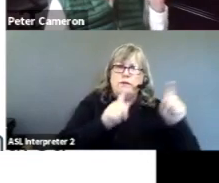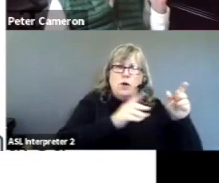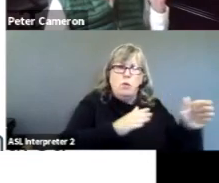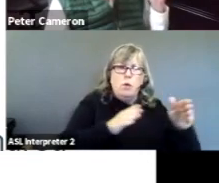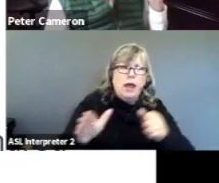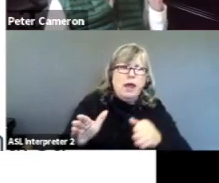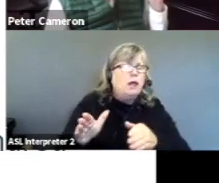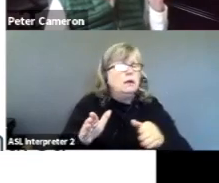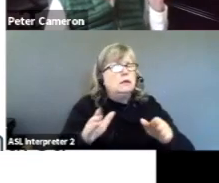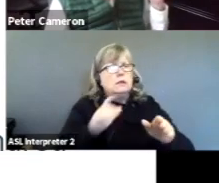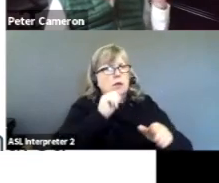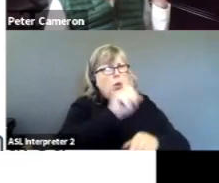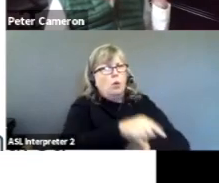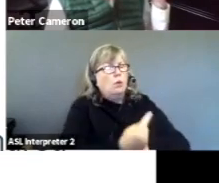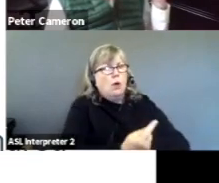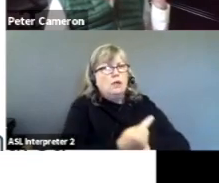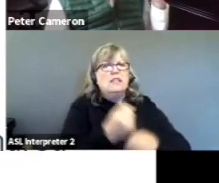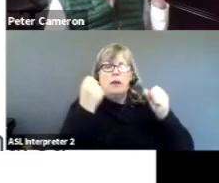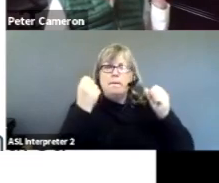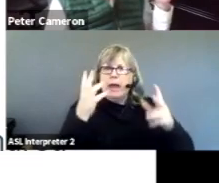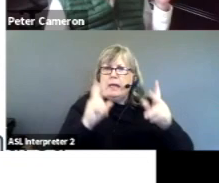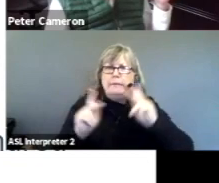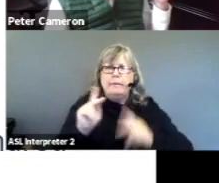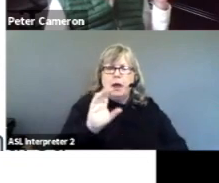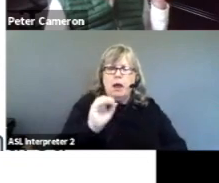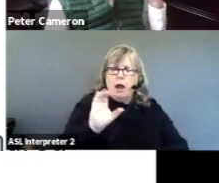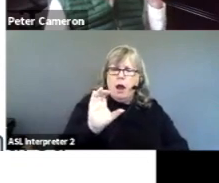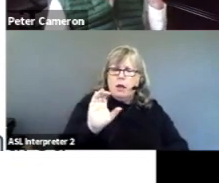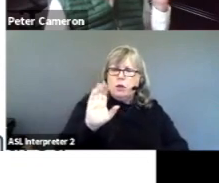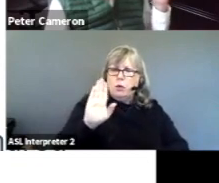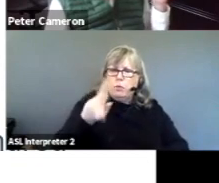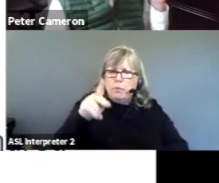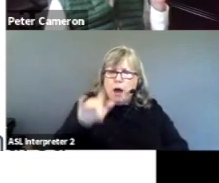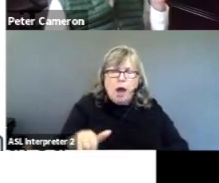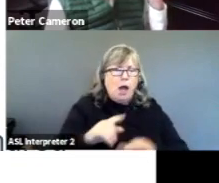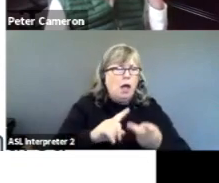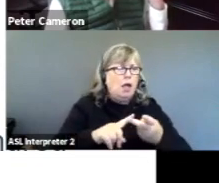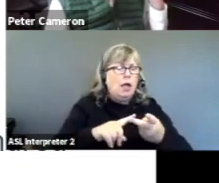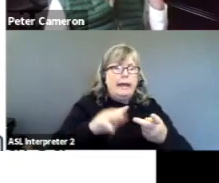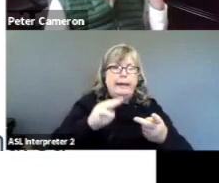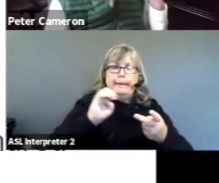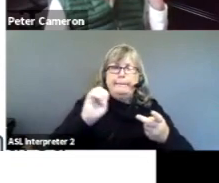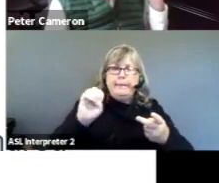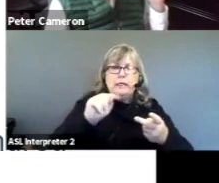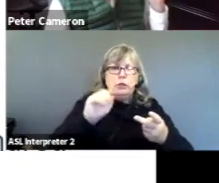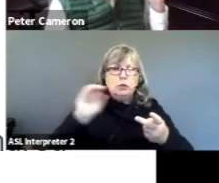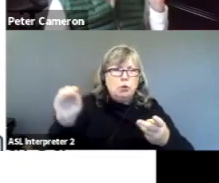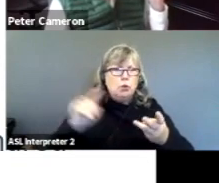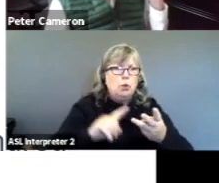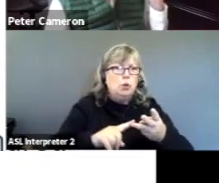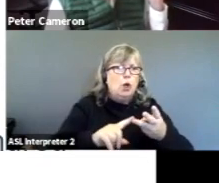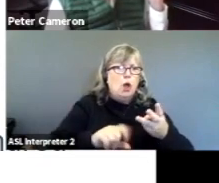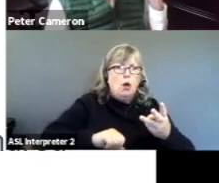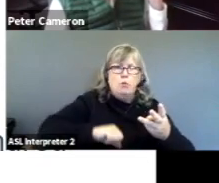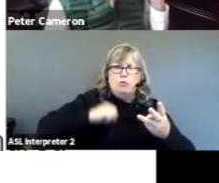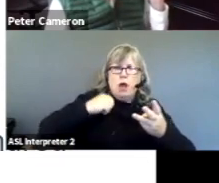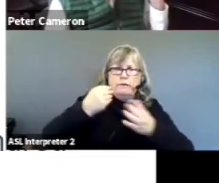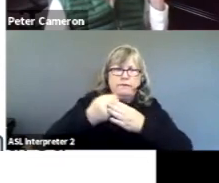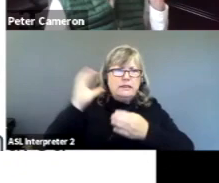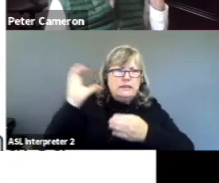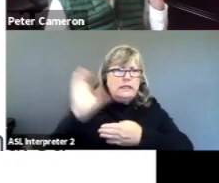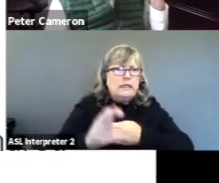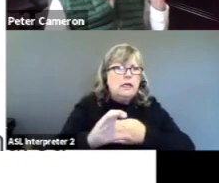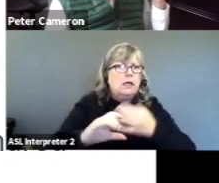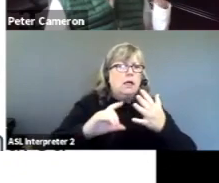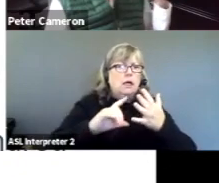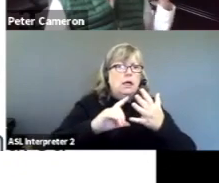system change. Occupy movement, Me Too, crowdfunding, Yes We Can. And a lot of